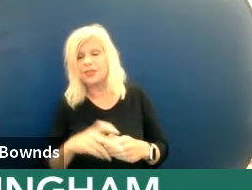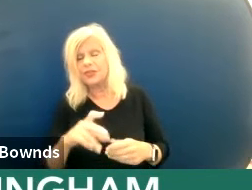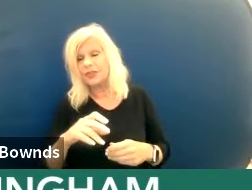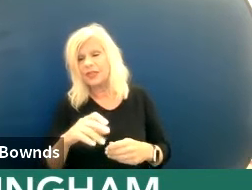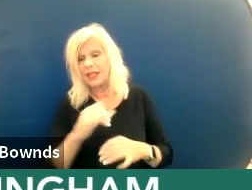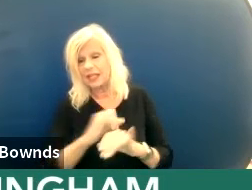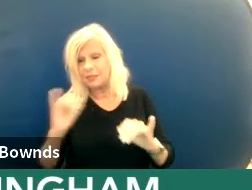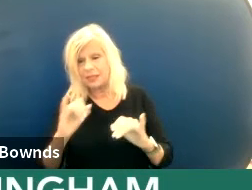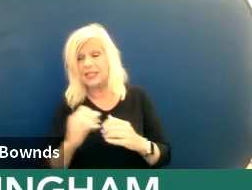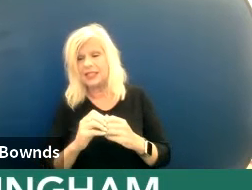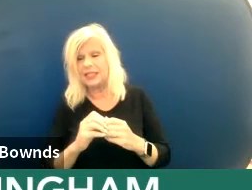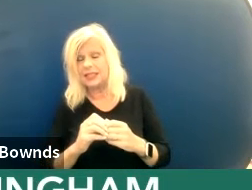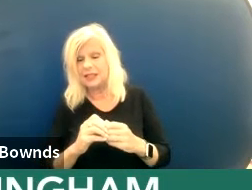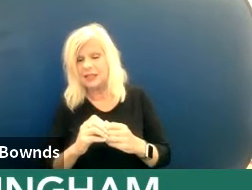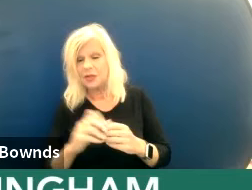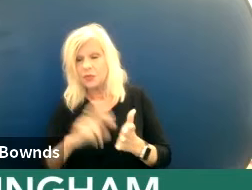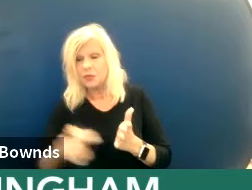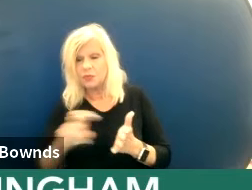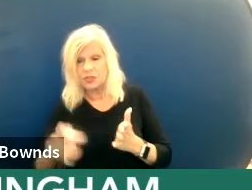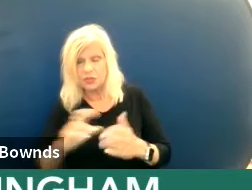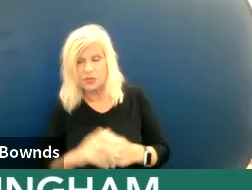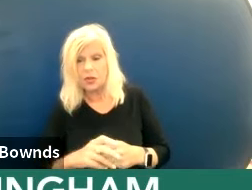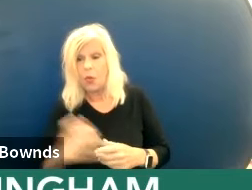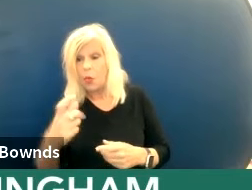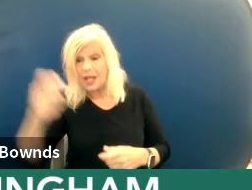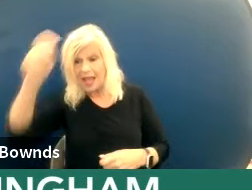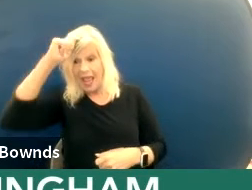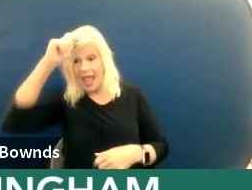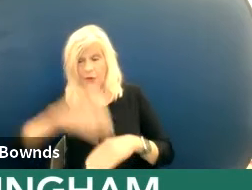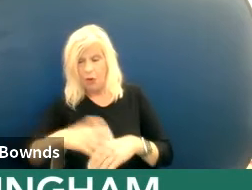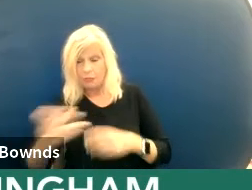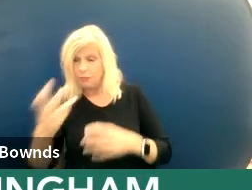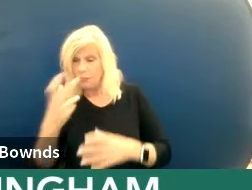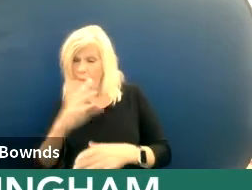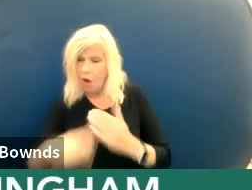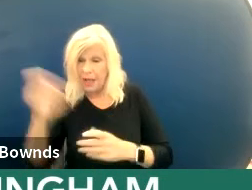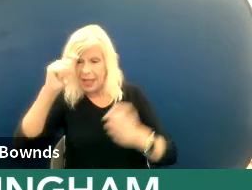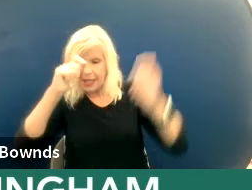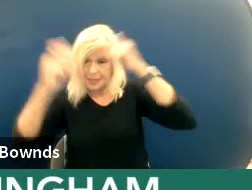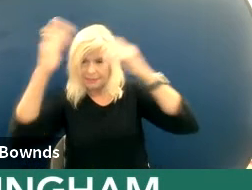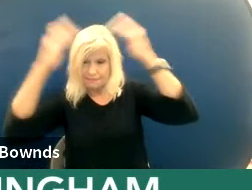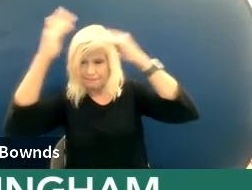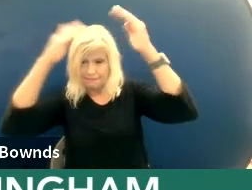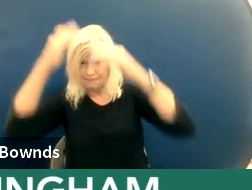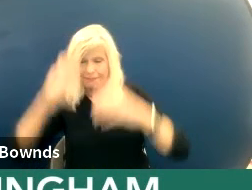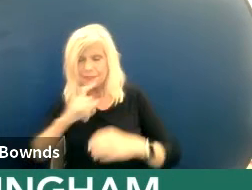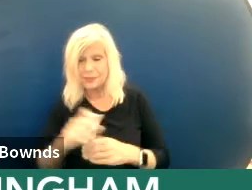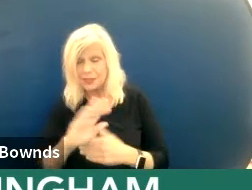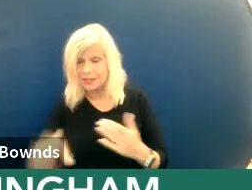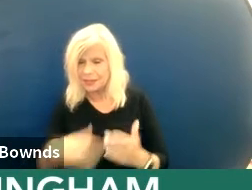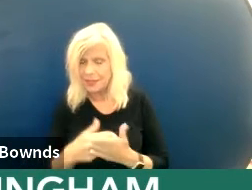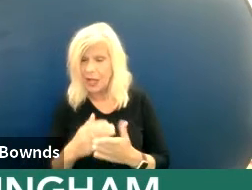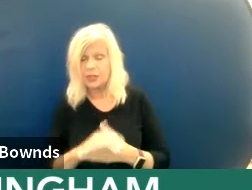Rehabilitation Research. And instead of picking just one hat to wear today, I'm wearing them all because that really is what my story is about, the intersection of